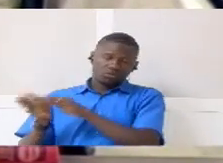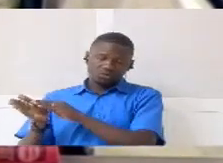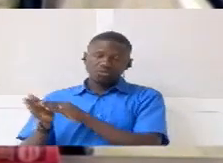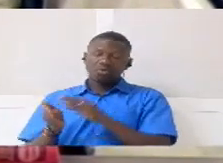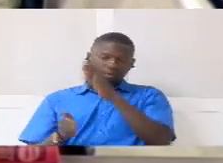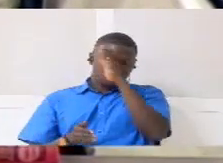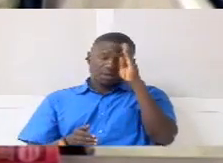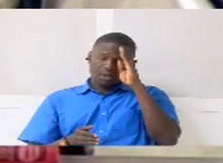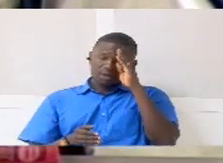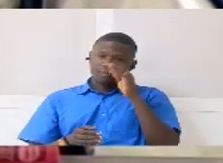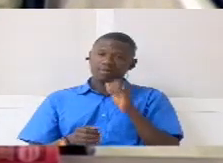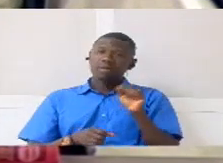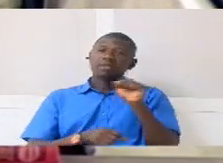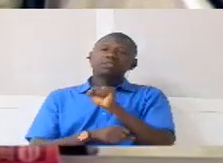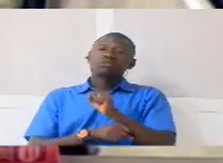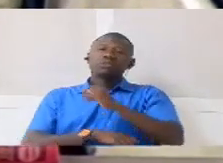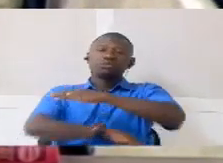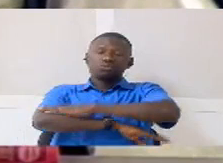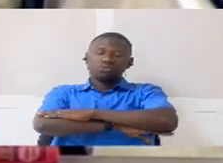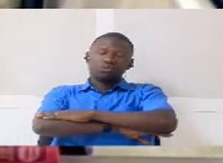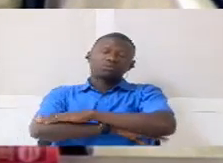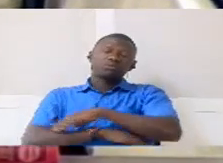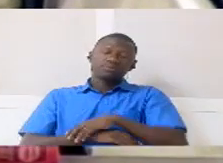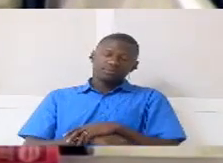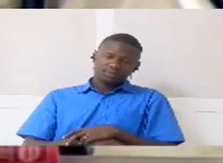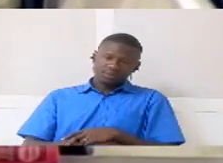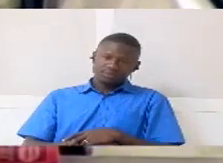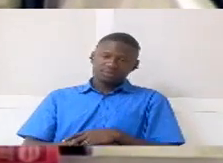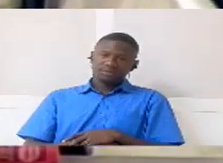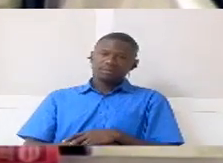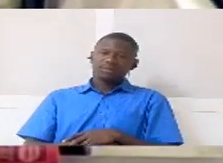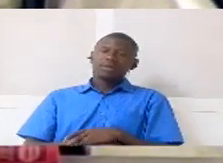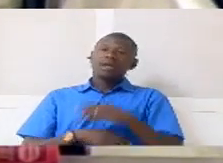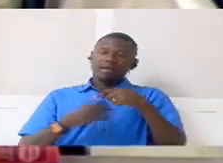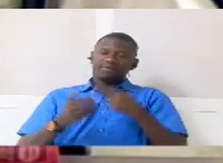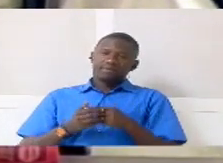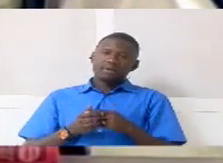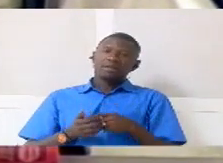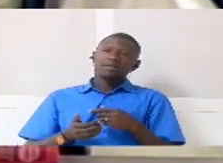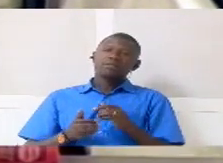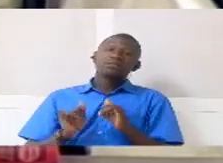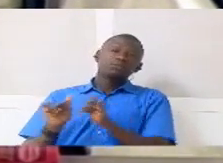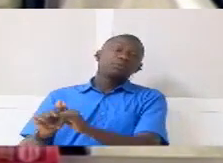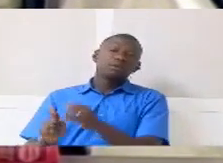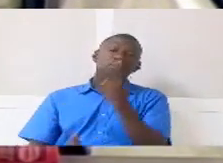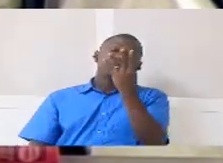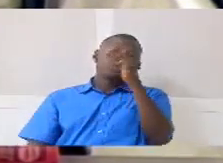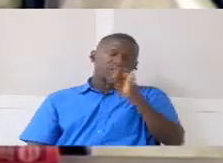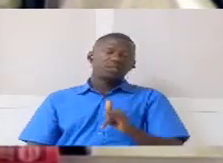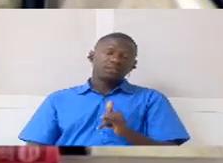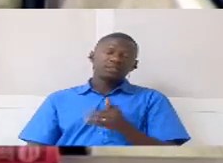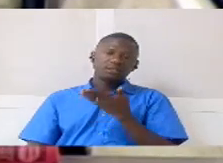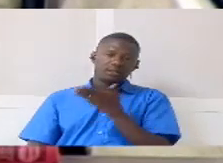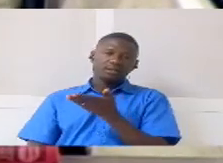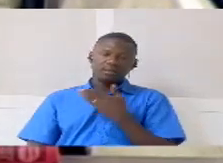sengina ni kawodonga secondary education, secondary fourth living certificate examination, okay. I spent 4 years there and I got my secondary